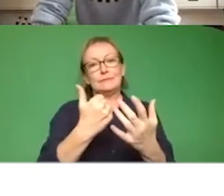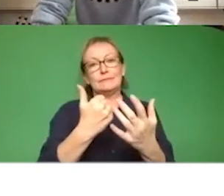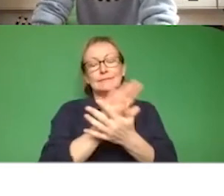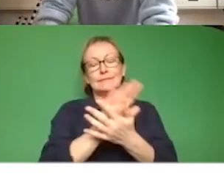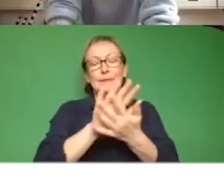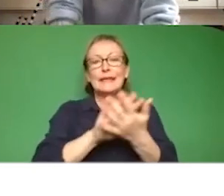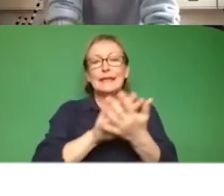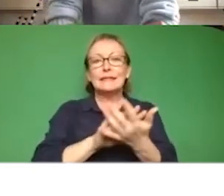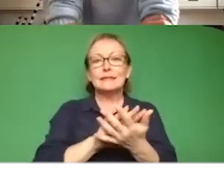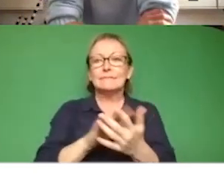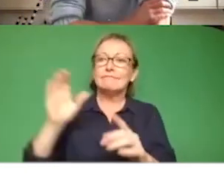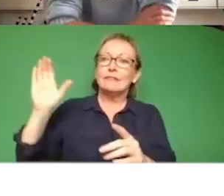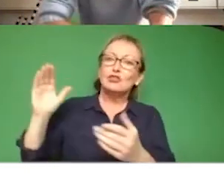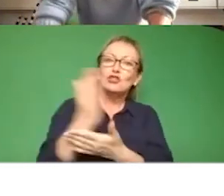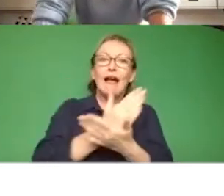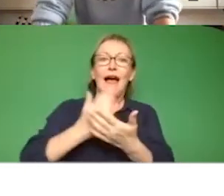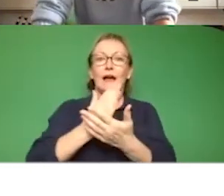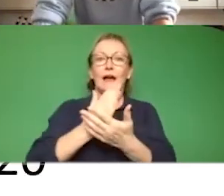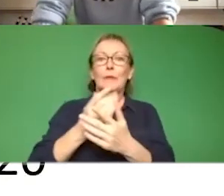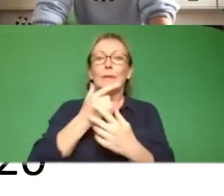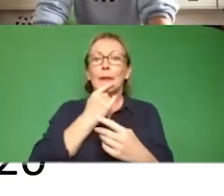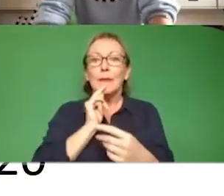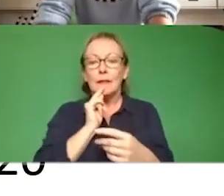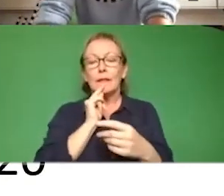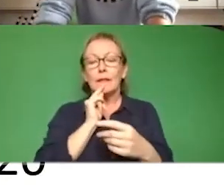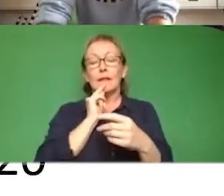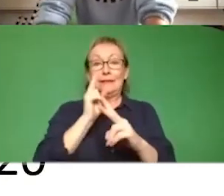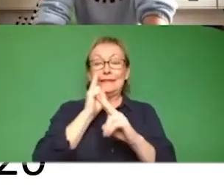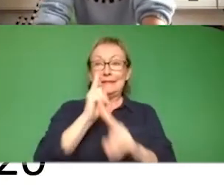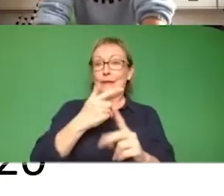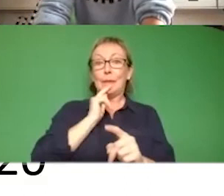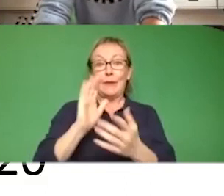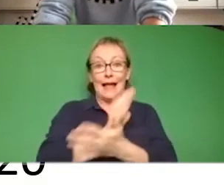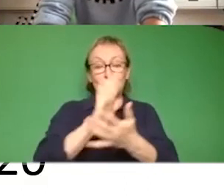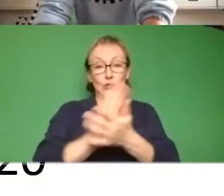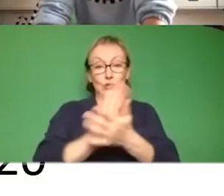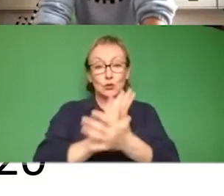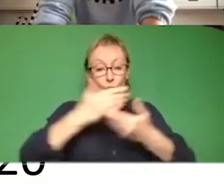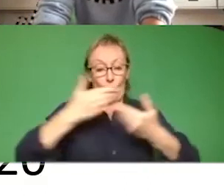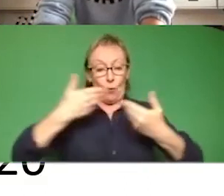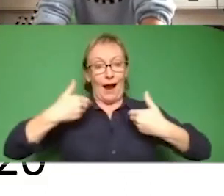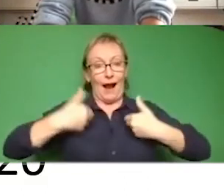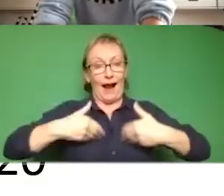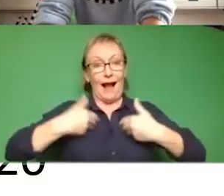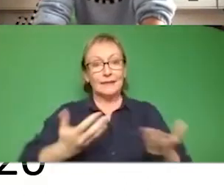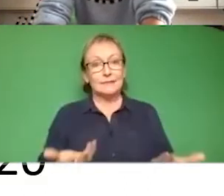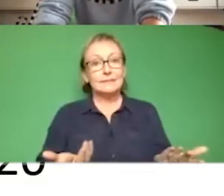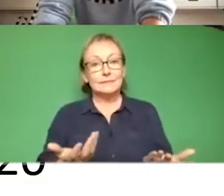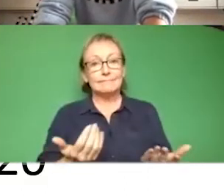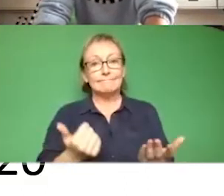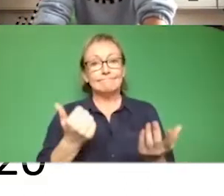and people then enjoy wearing your clothes, which is what it's all about. You know, it's great bringing sort